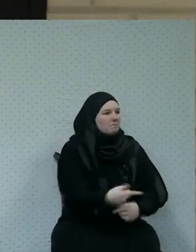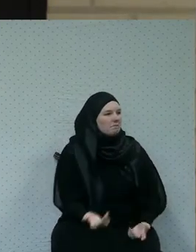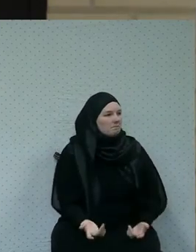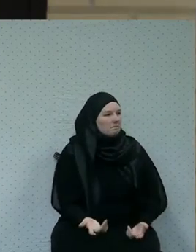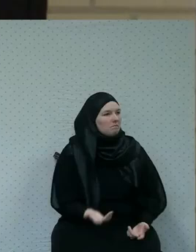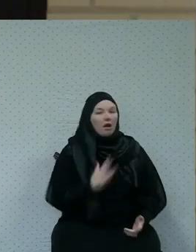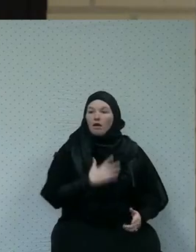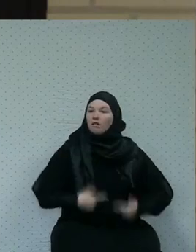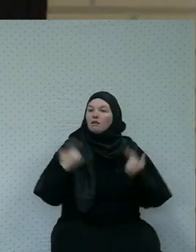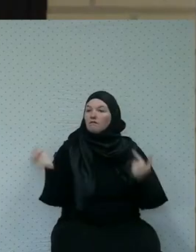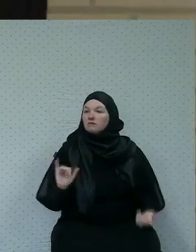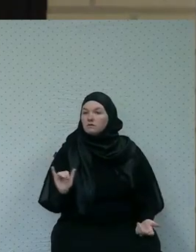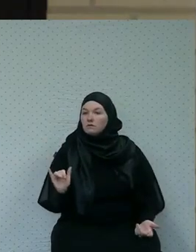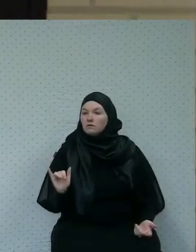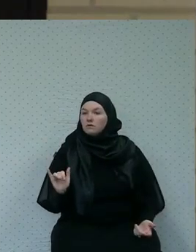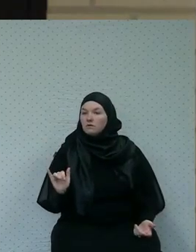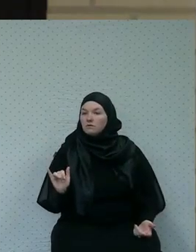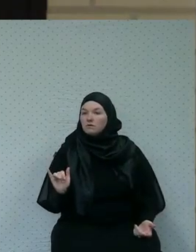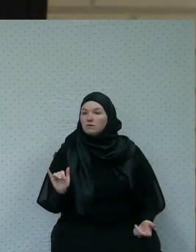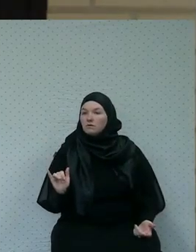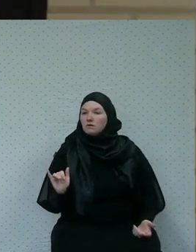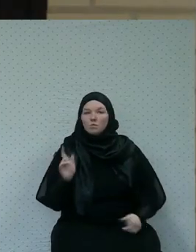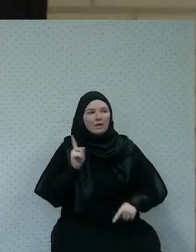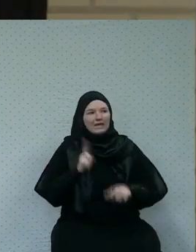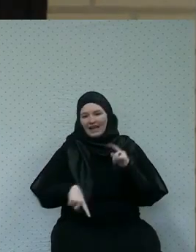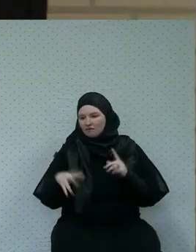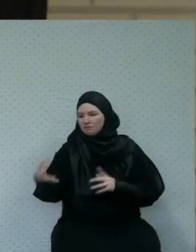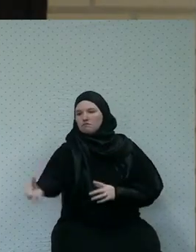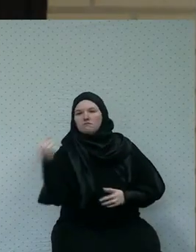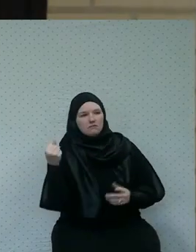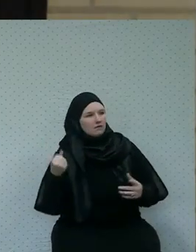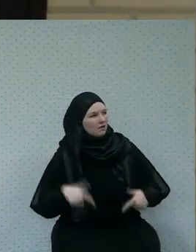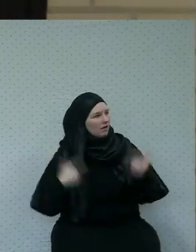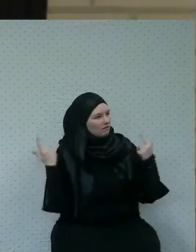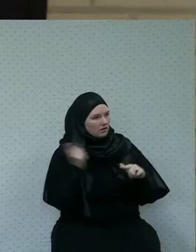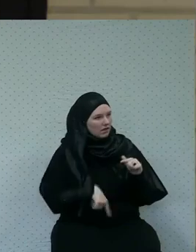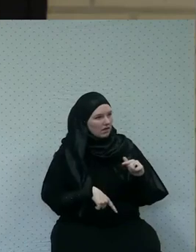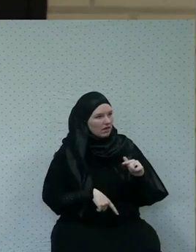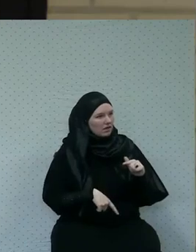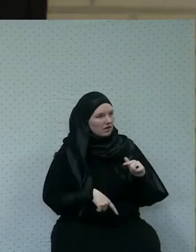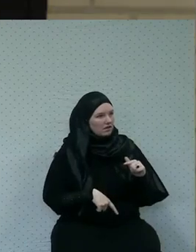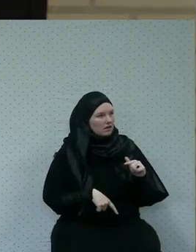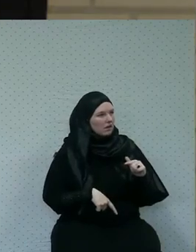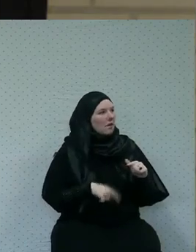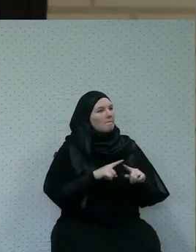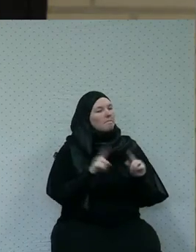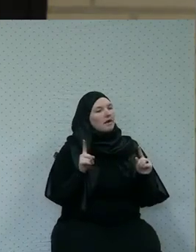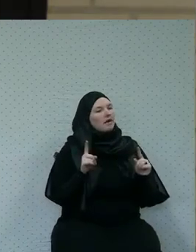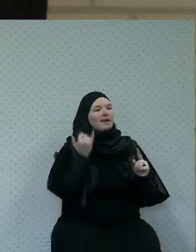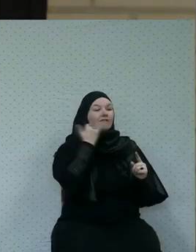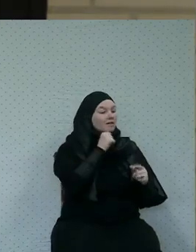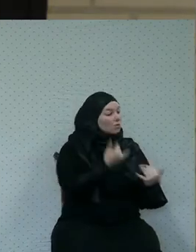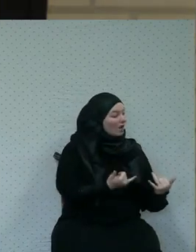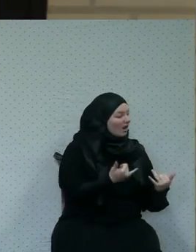Our life also is almost intangible. We take it for granted that if I don't do something